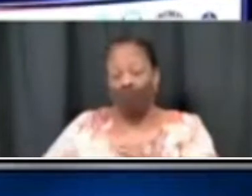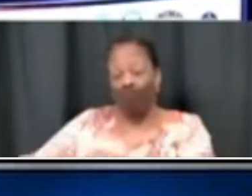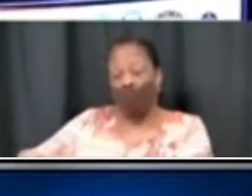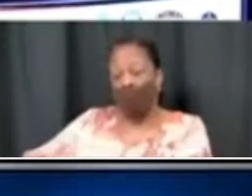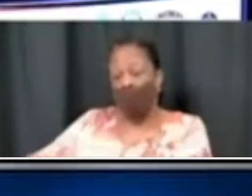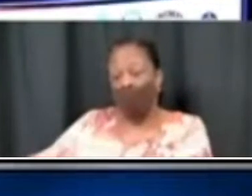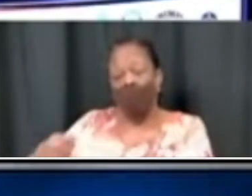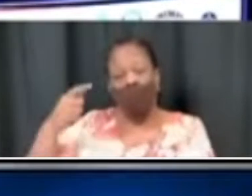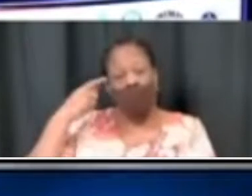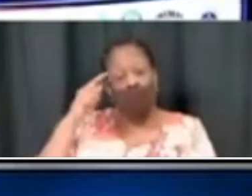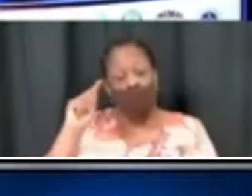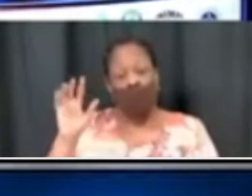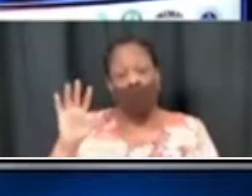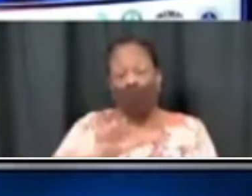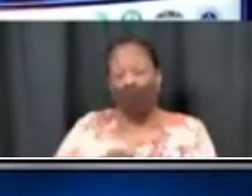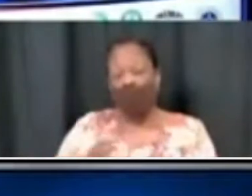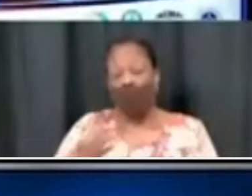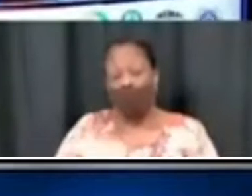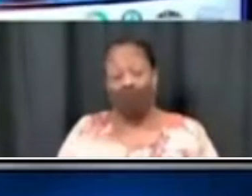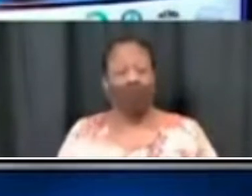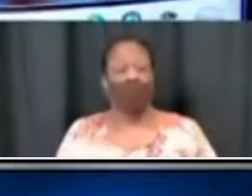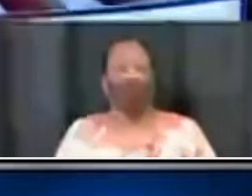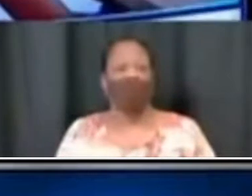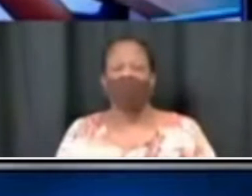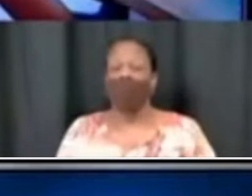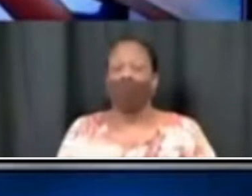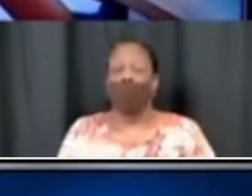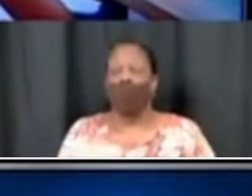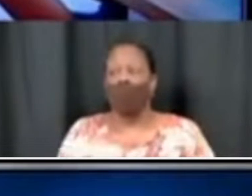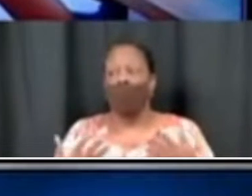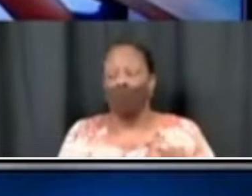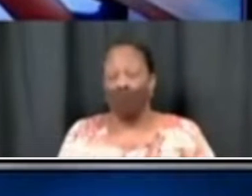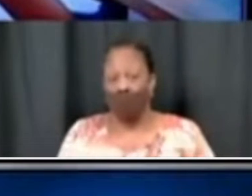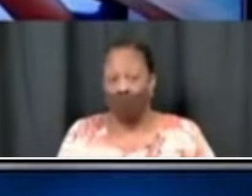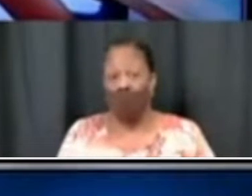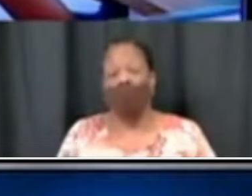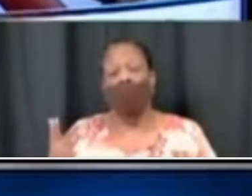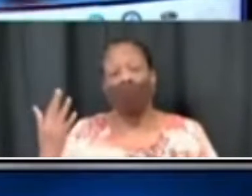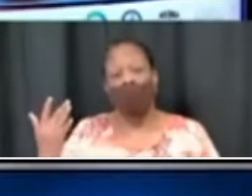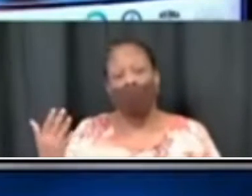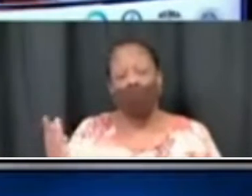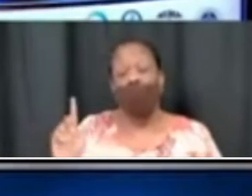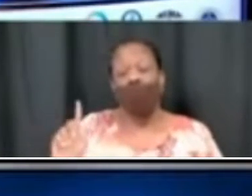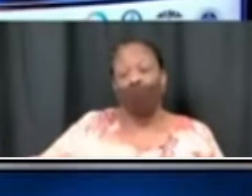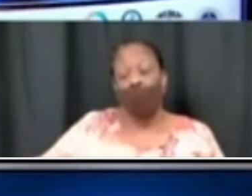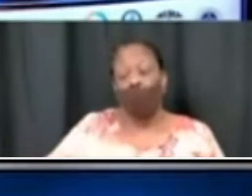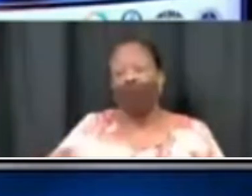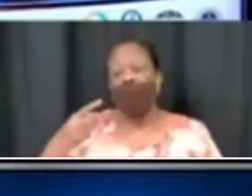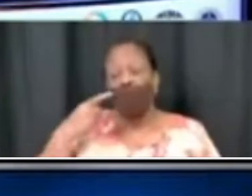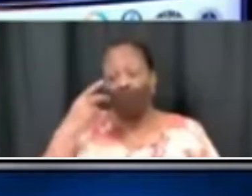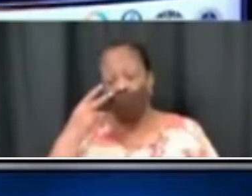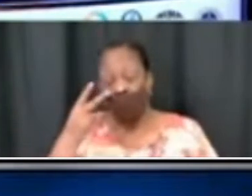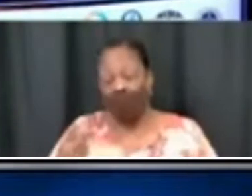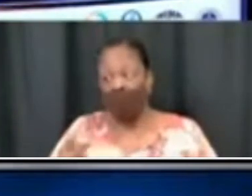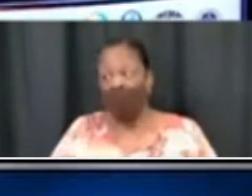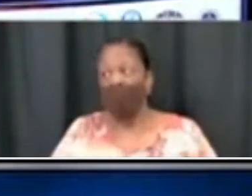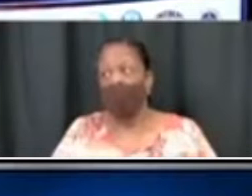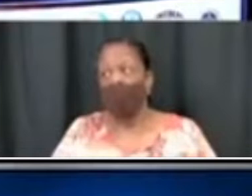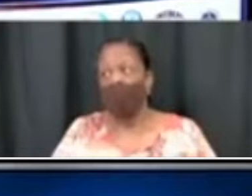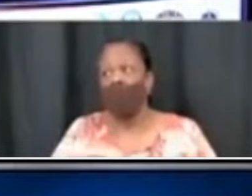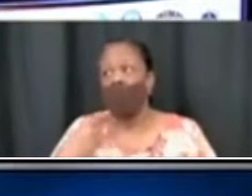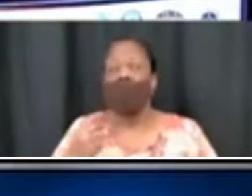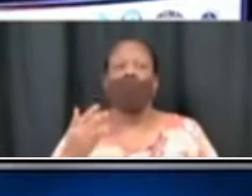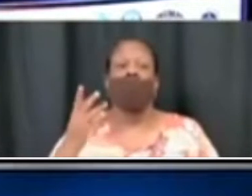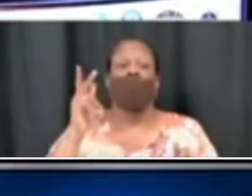Inn is not providing quarantine services until further notice. I am appealing to all persons who would have